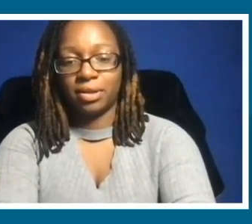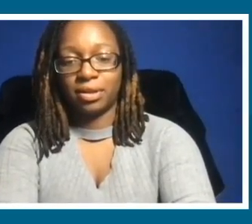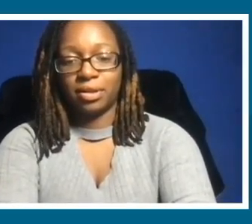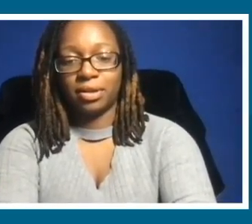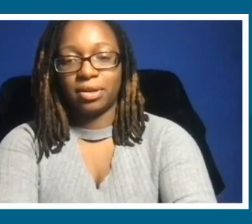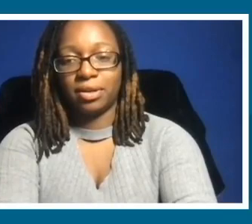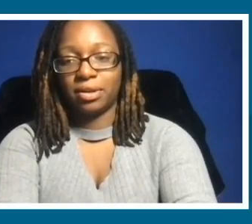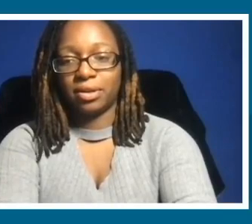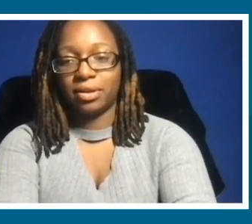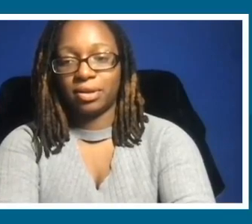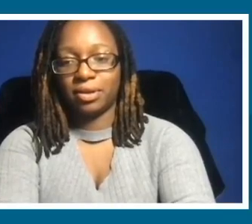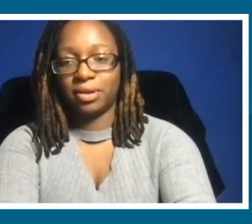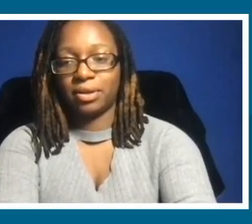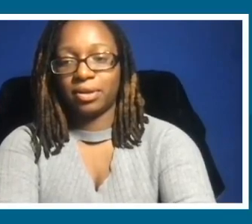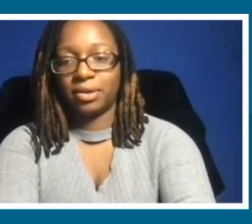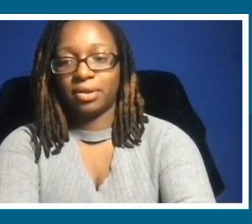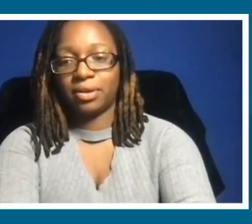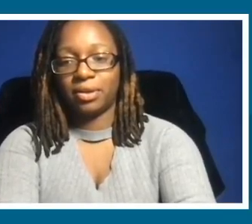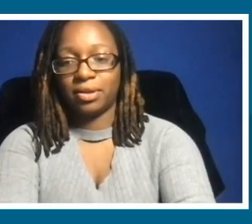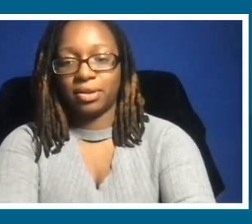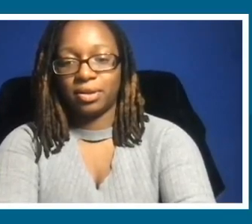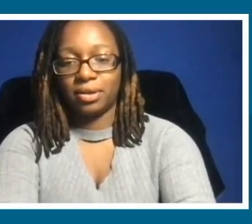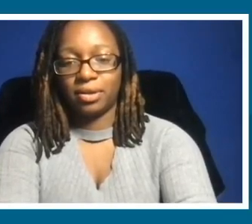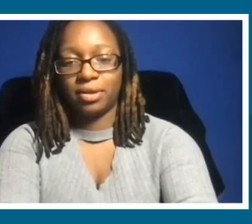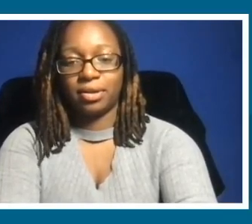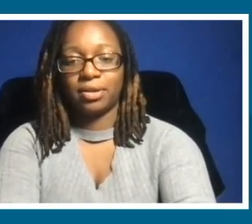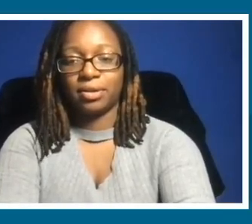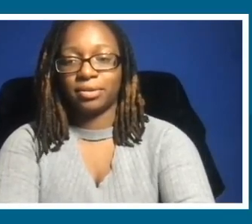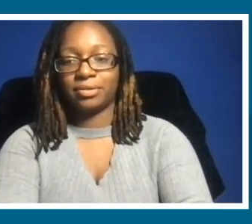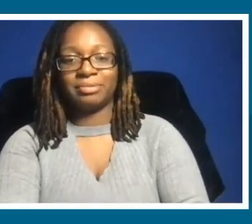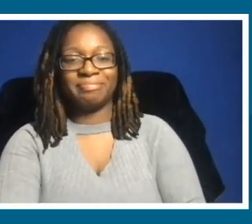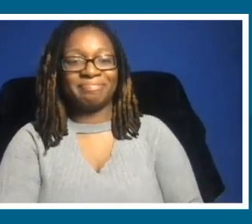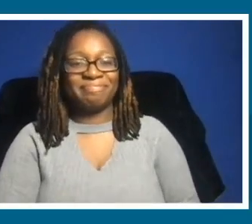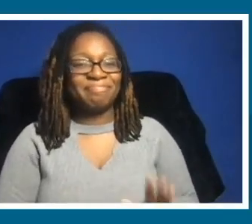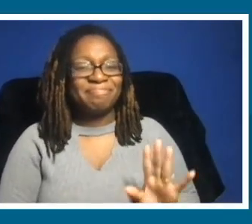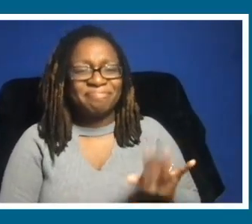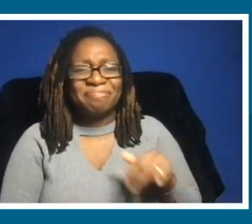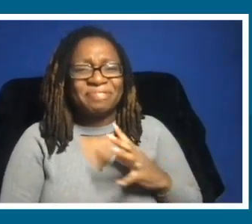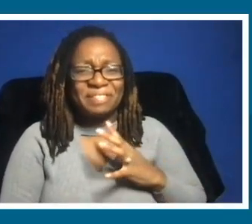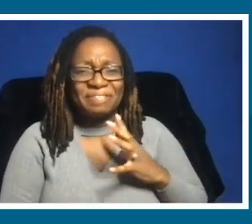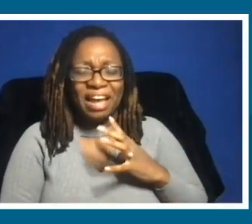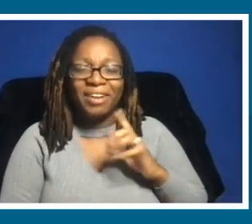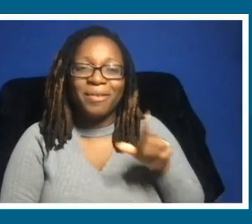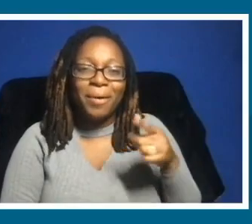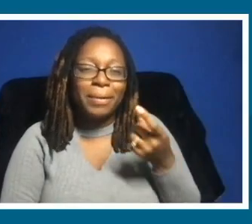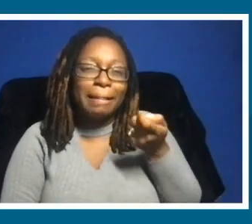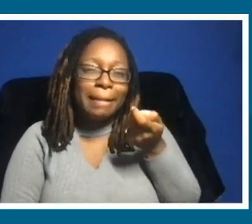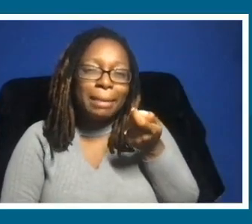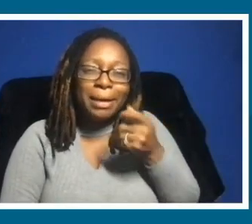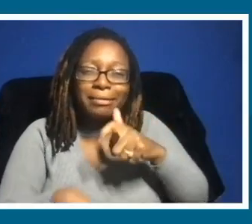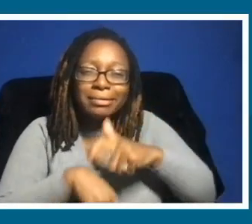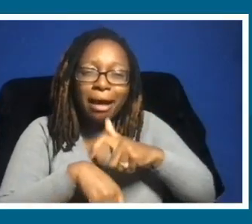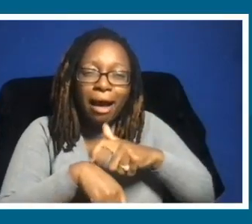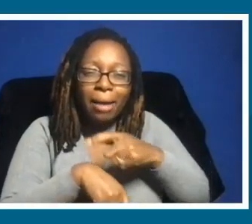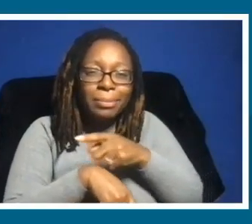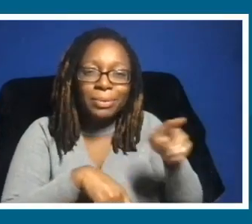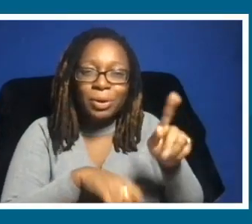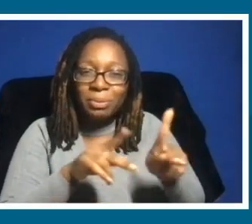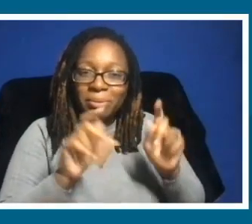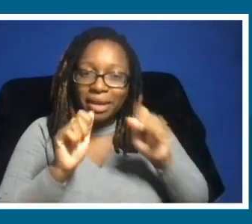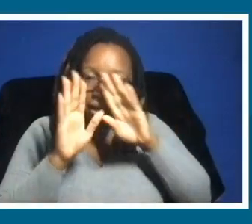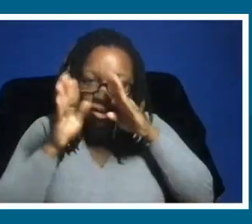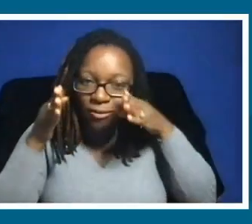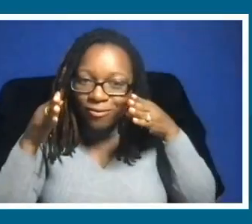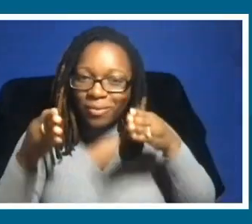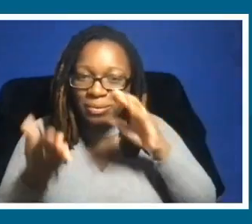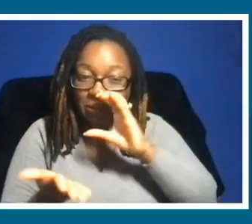Yeah, literally, you're fine. We're just giving a little wait time so folks can focus their attention on that photograph. So I